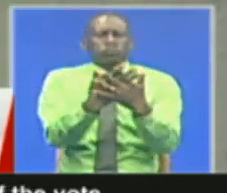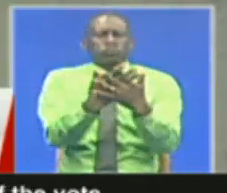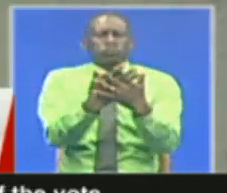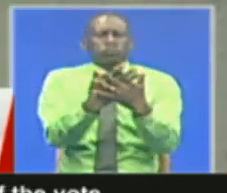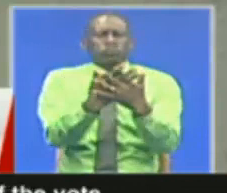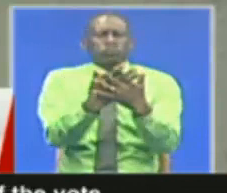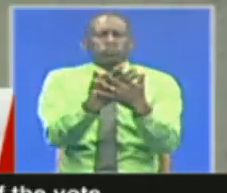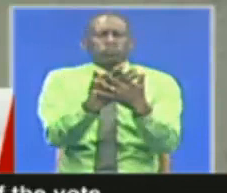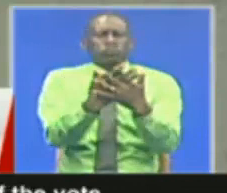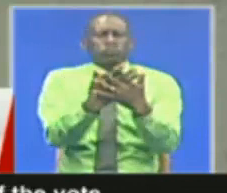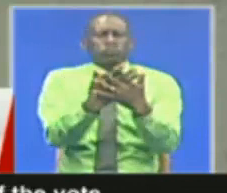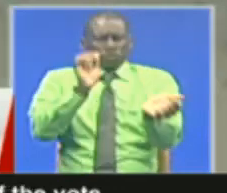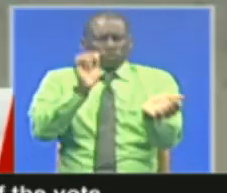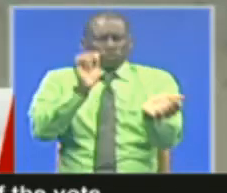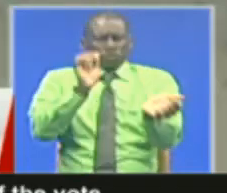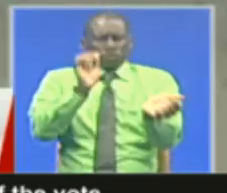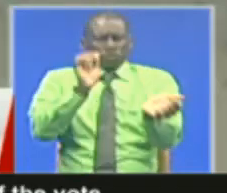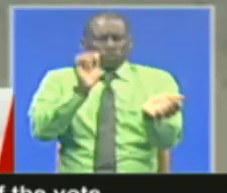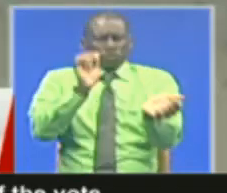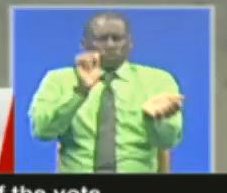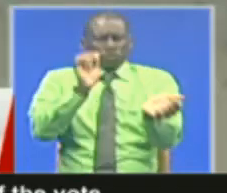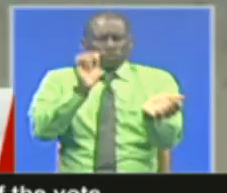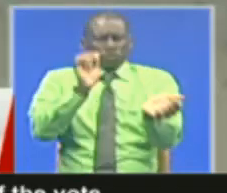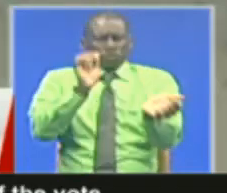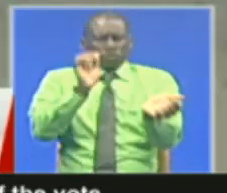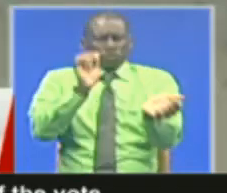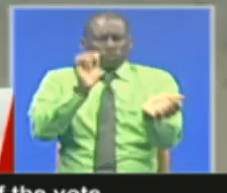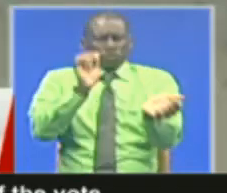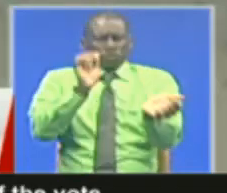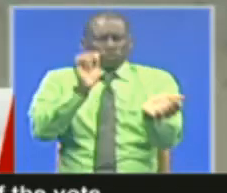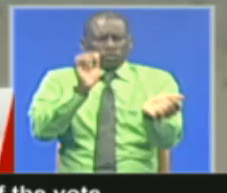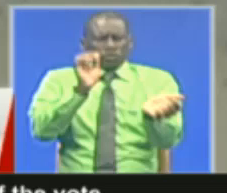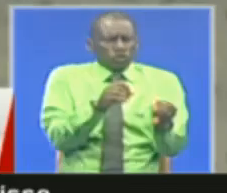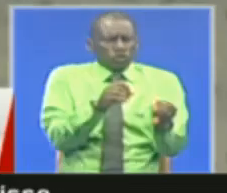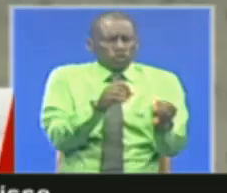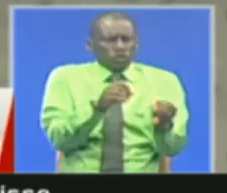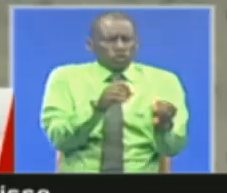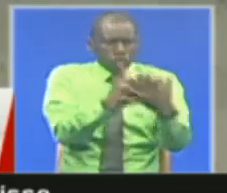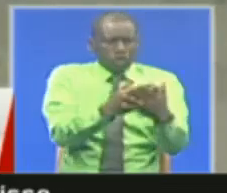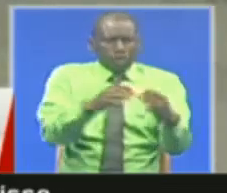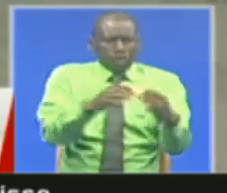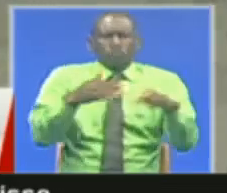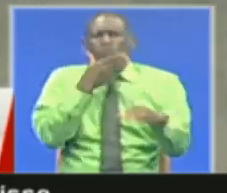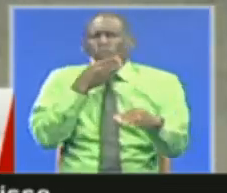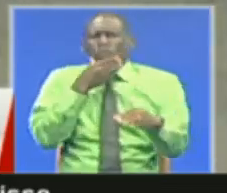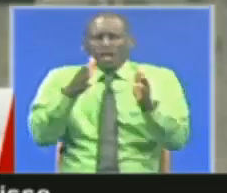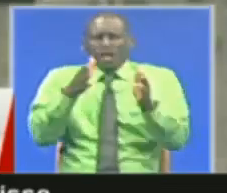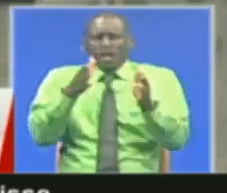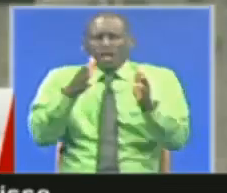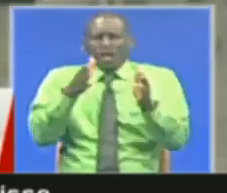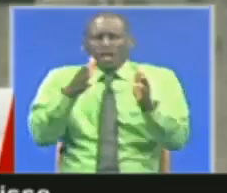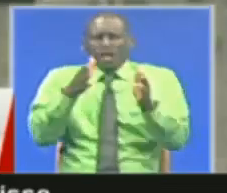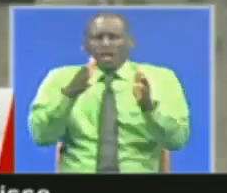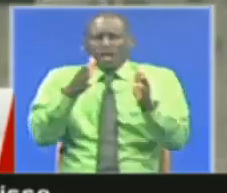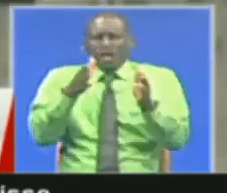Prior to their detention, the two were filmed being taken into custody by a group of men. While Karim is seen trying to secure his